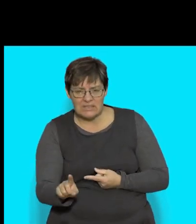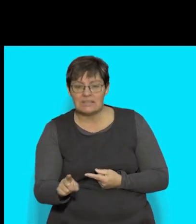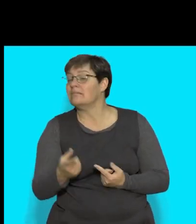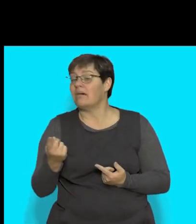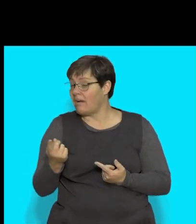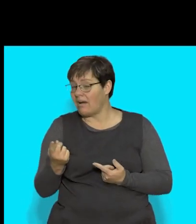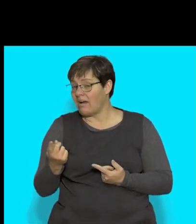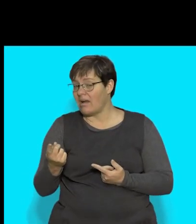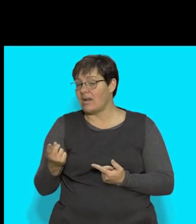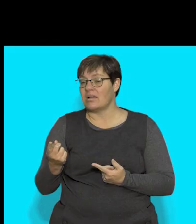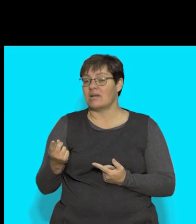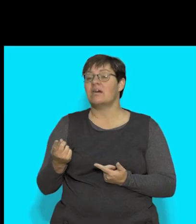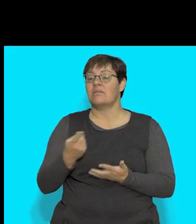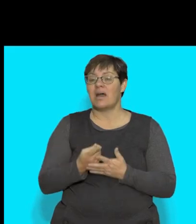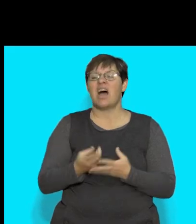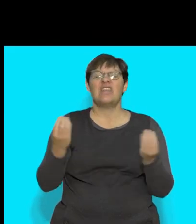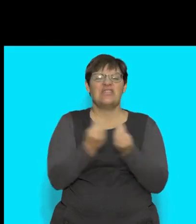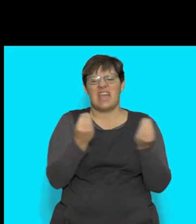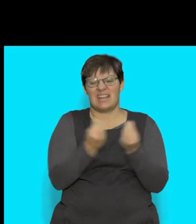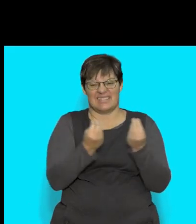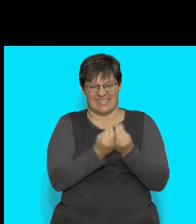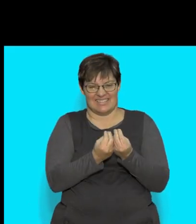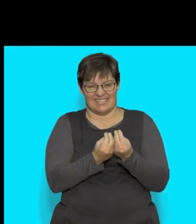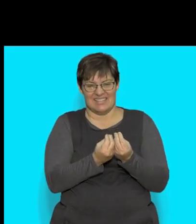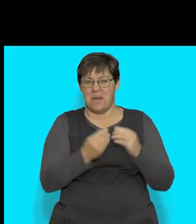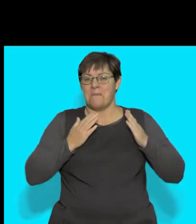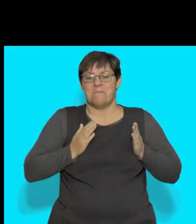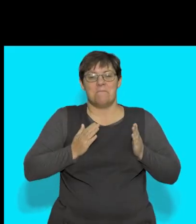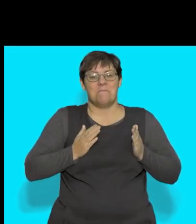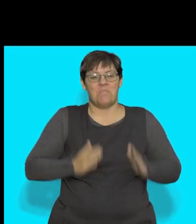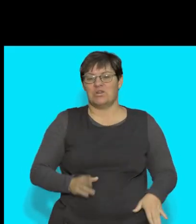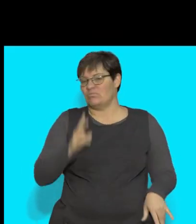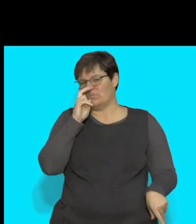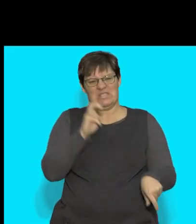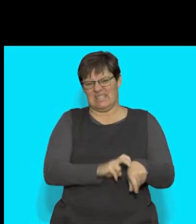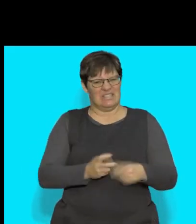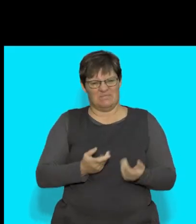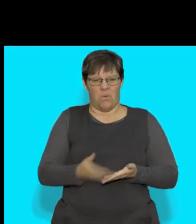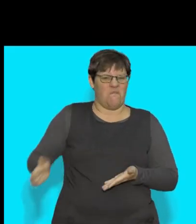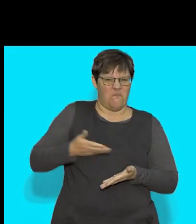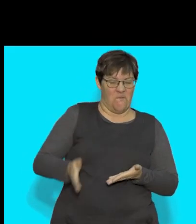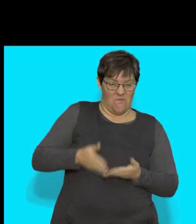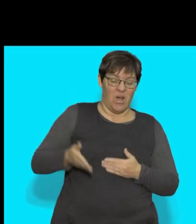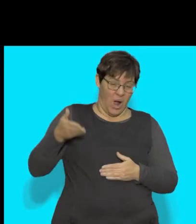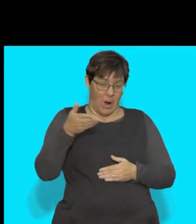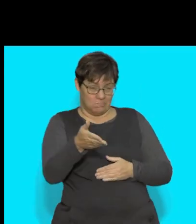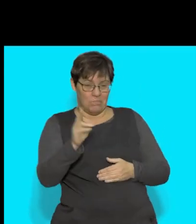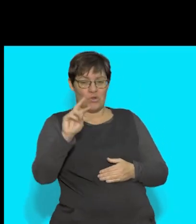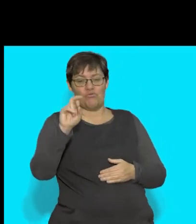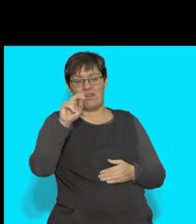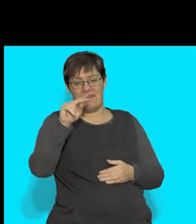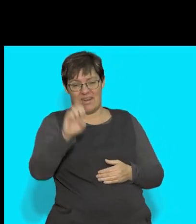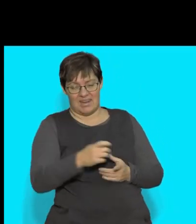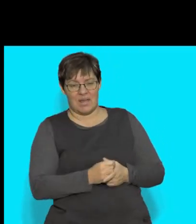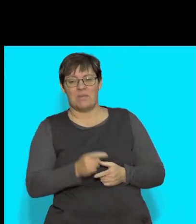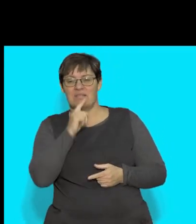Urine must be all the substances that my body doesn't need. What was that?